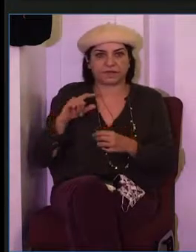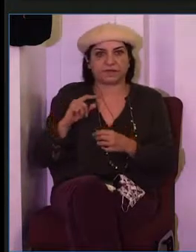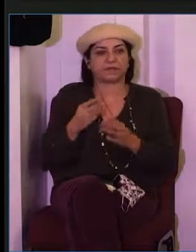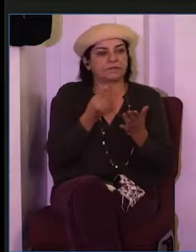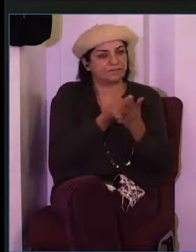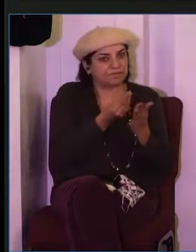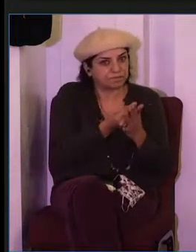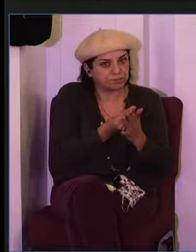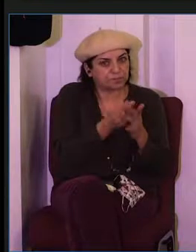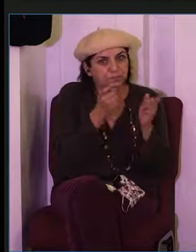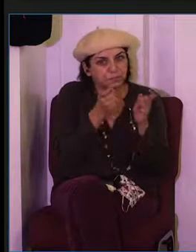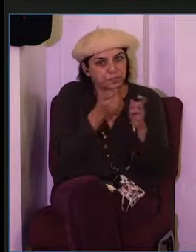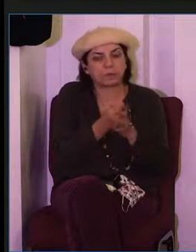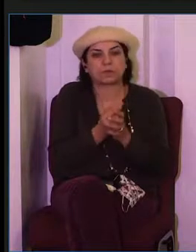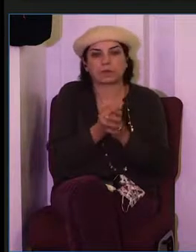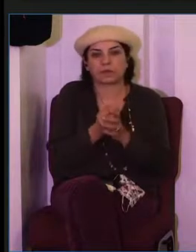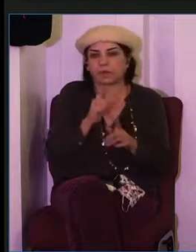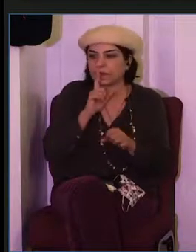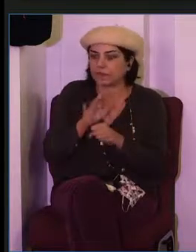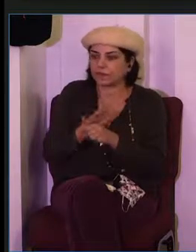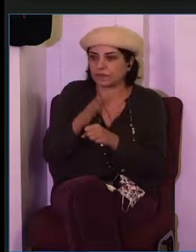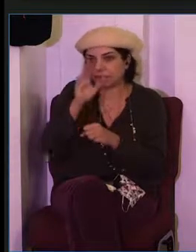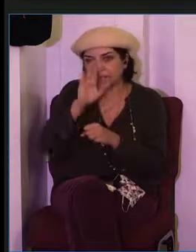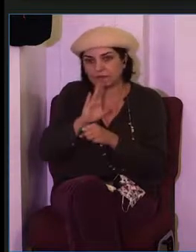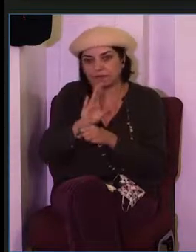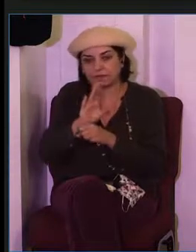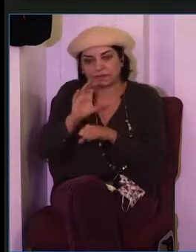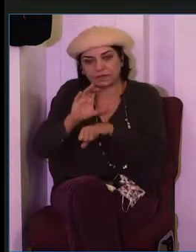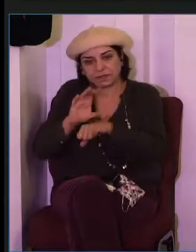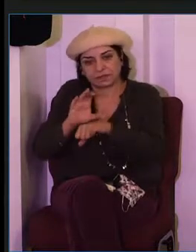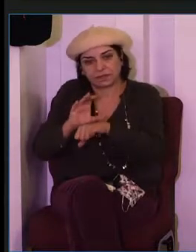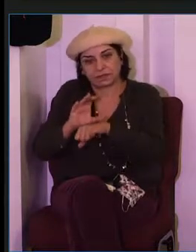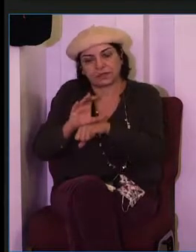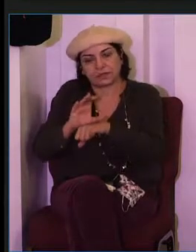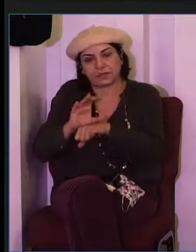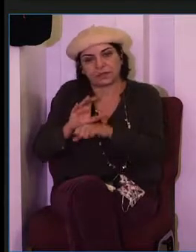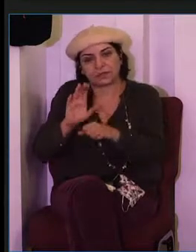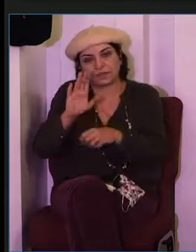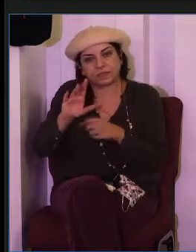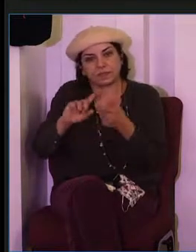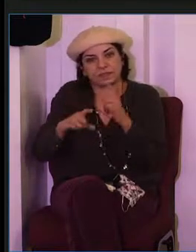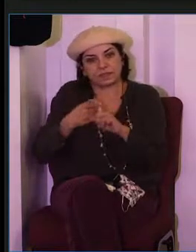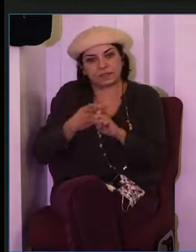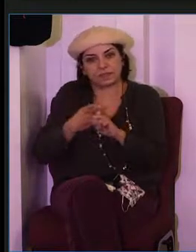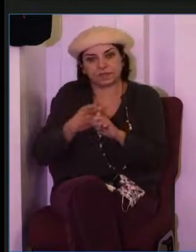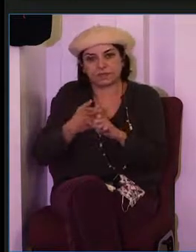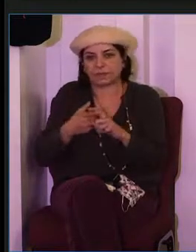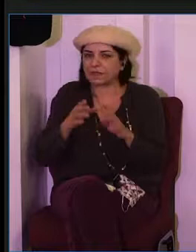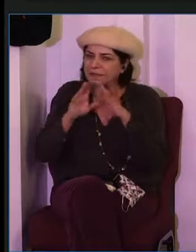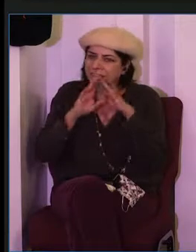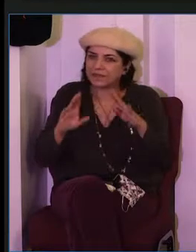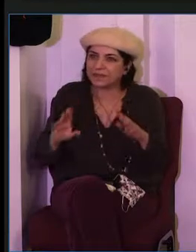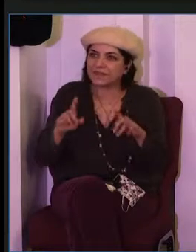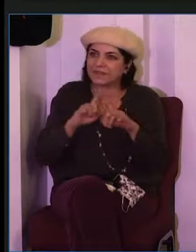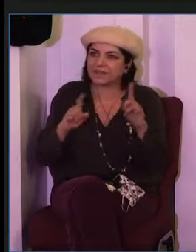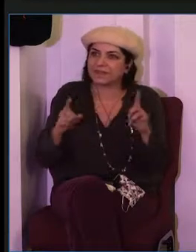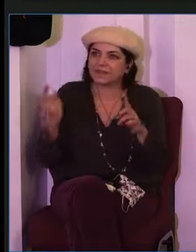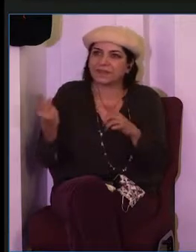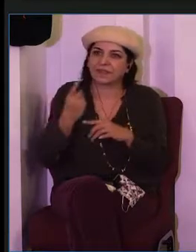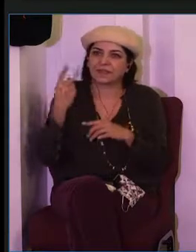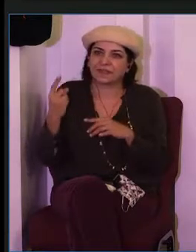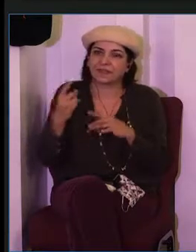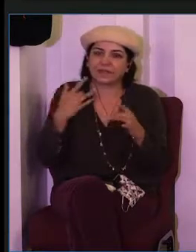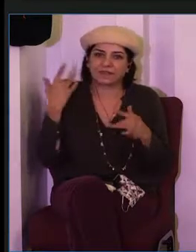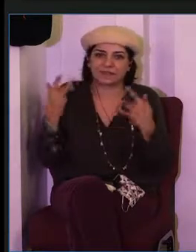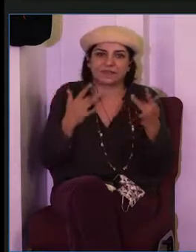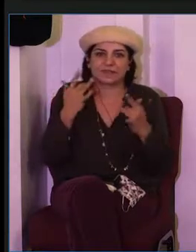was dedicated to God and his church and his friends. While he, you know, while he had little to say, he was always excited about